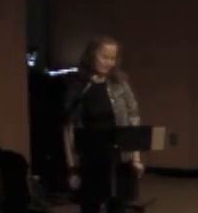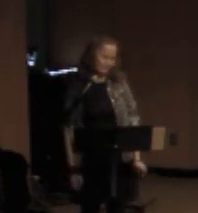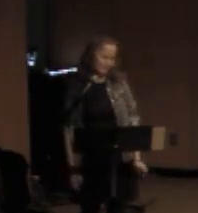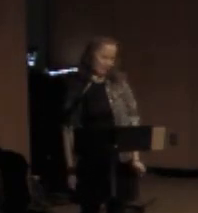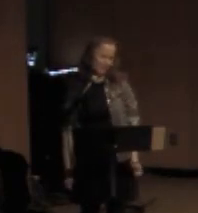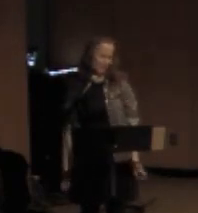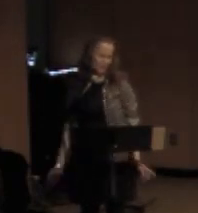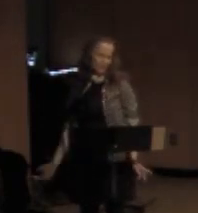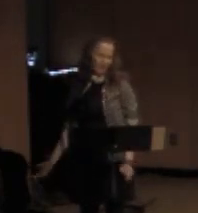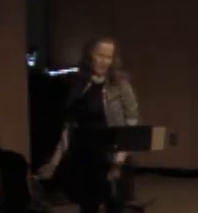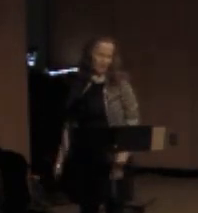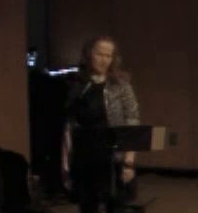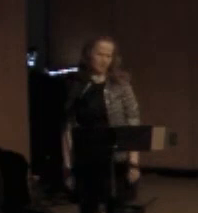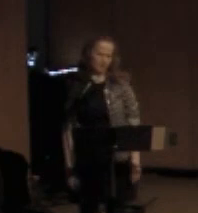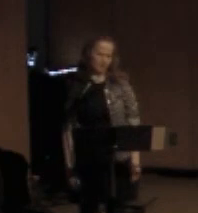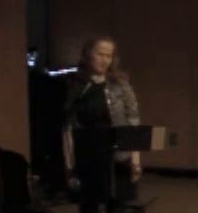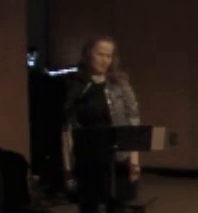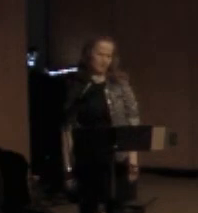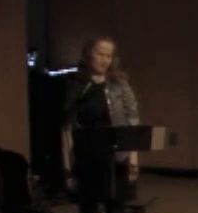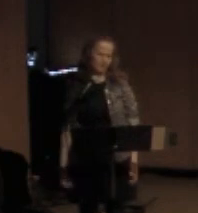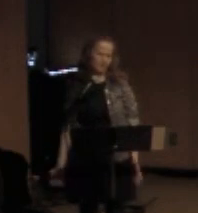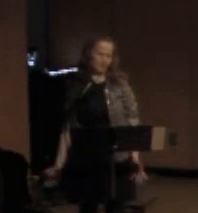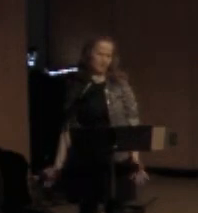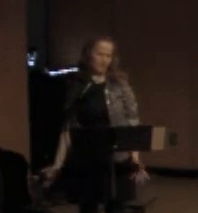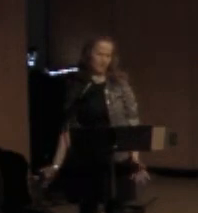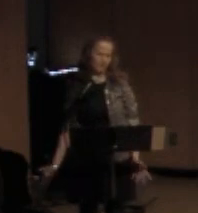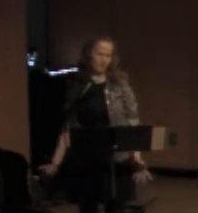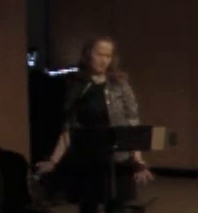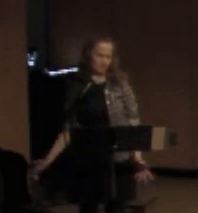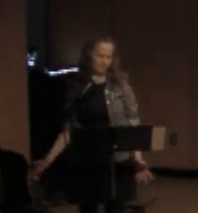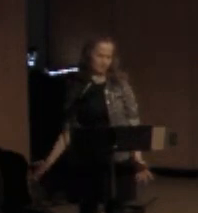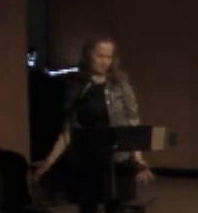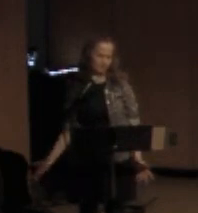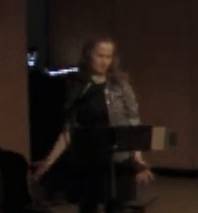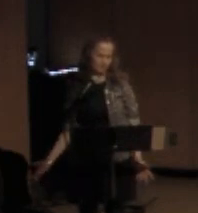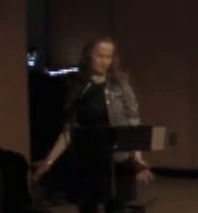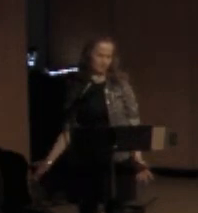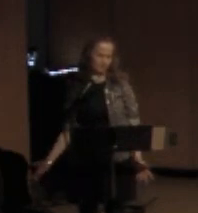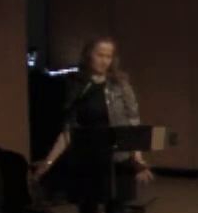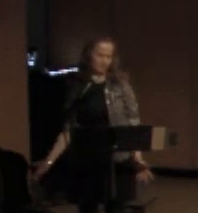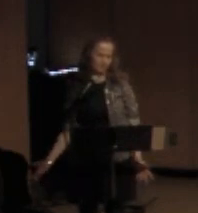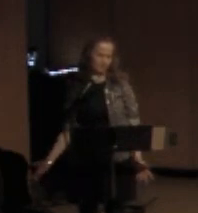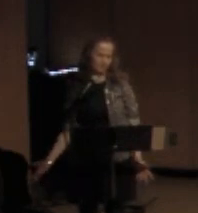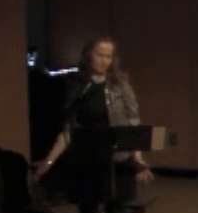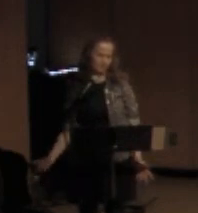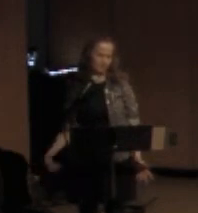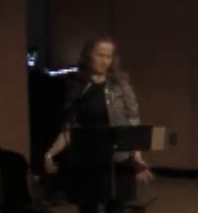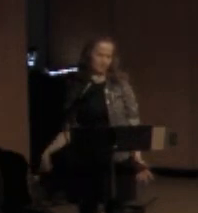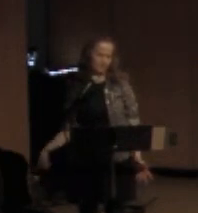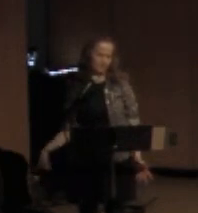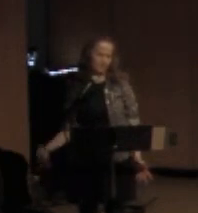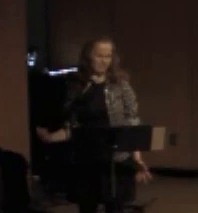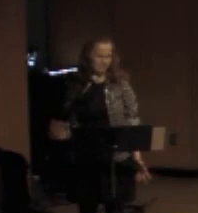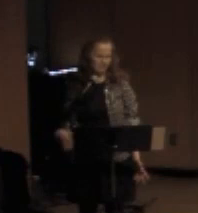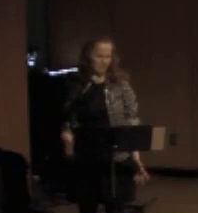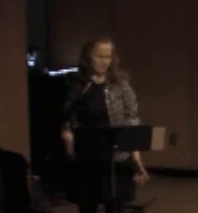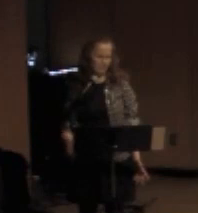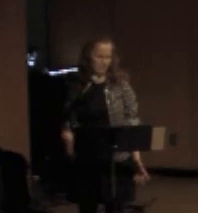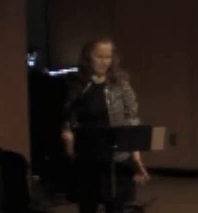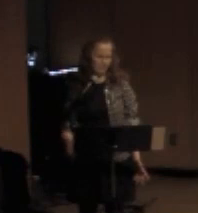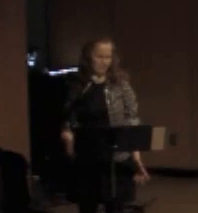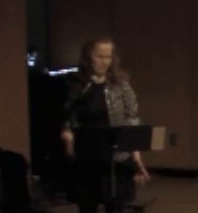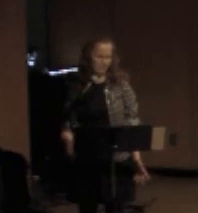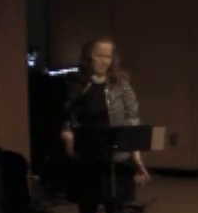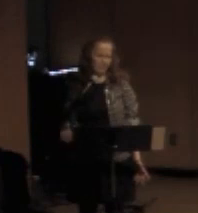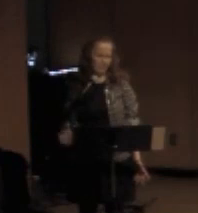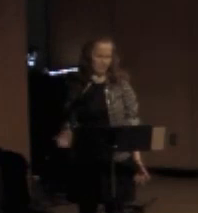soon but those parents of yours they really are she continues to put on the makeup imagine coming